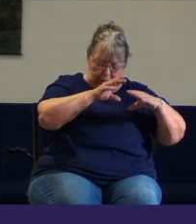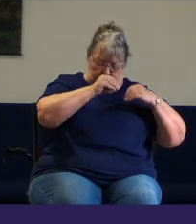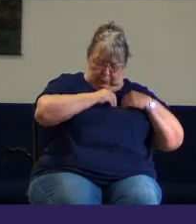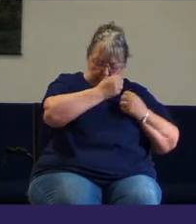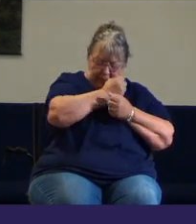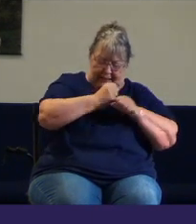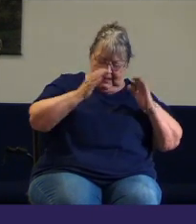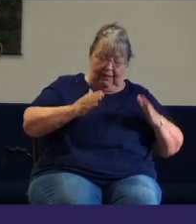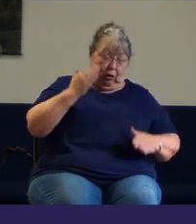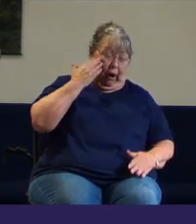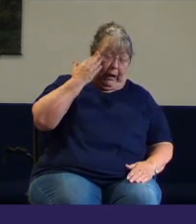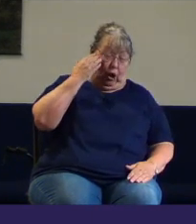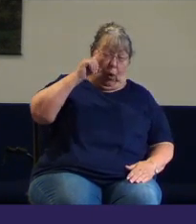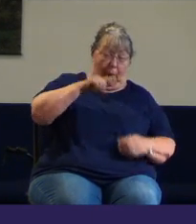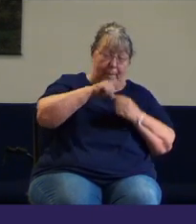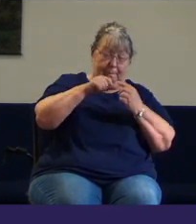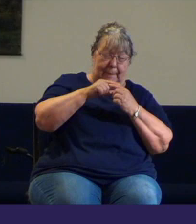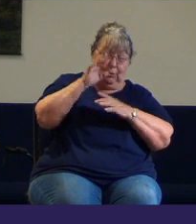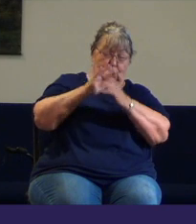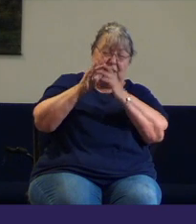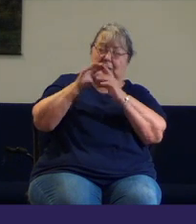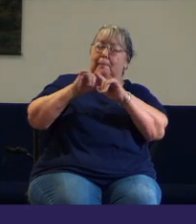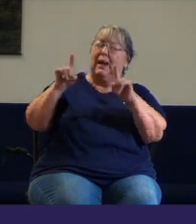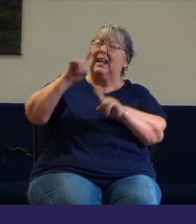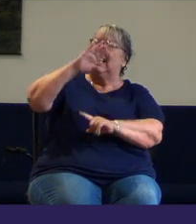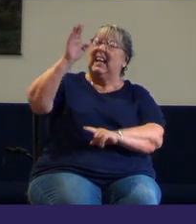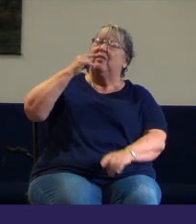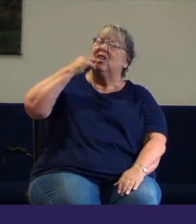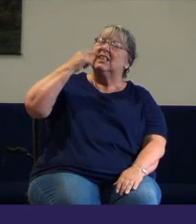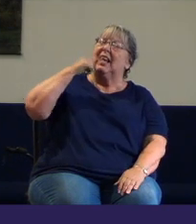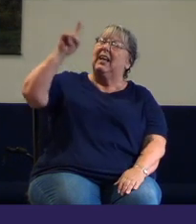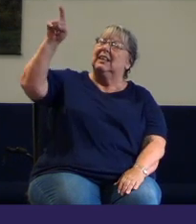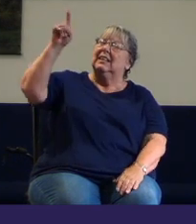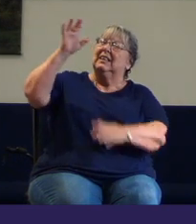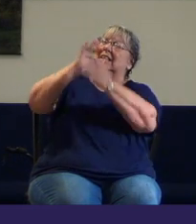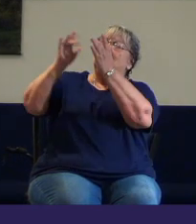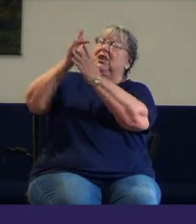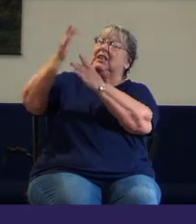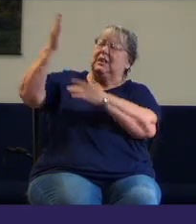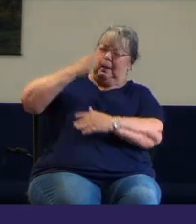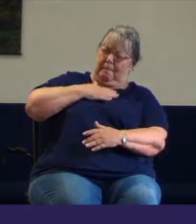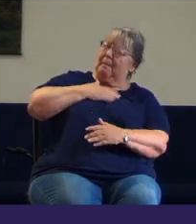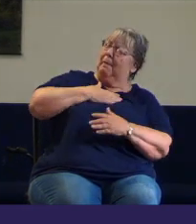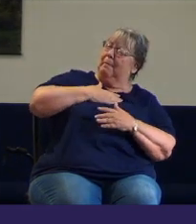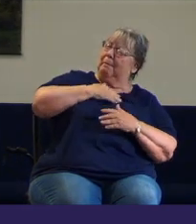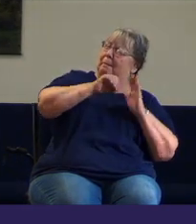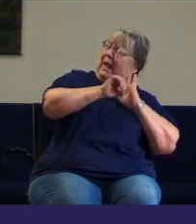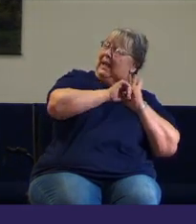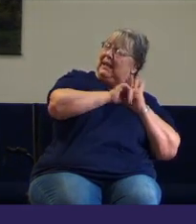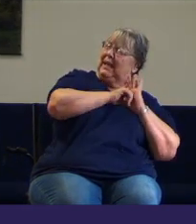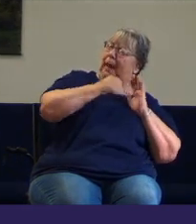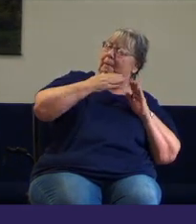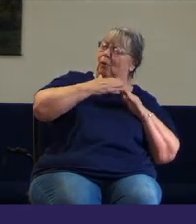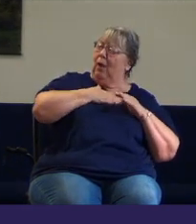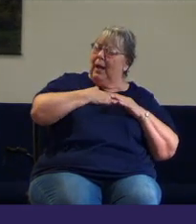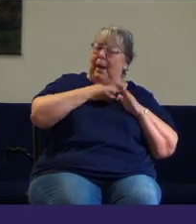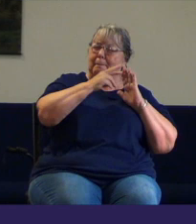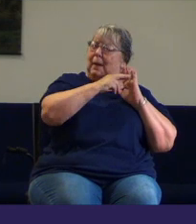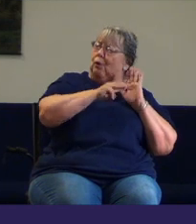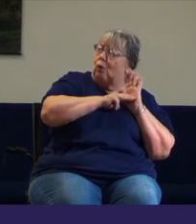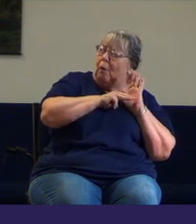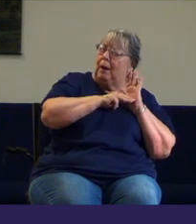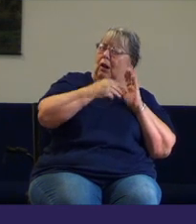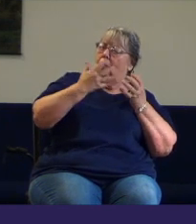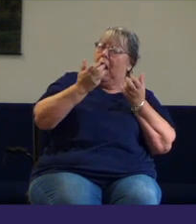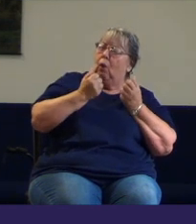him. I know about him. But I've never said, Jesus, be my Savior. Be my example. Be my role model. I want to follow you. If you've never done